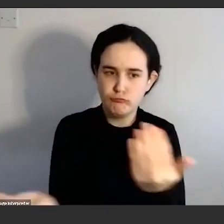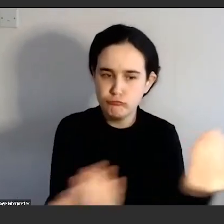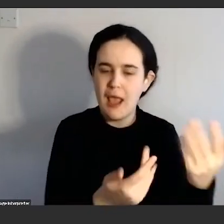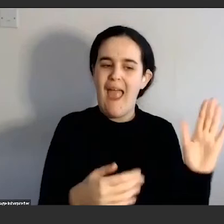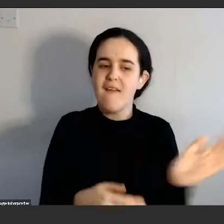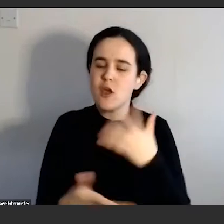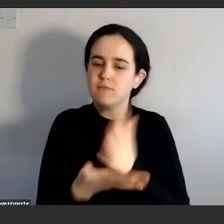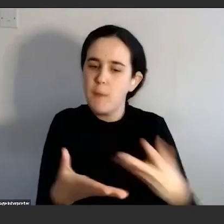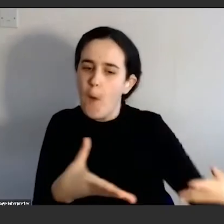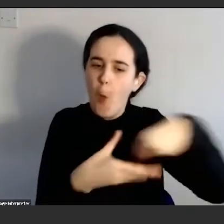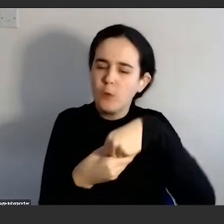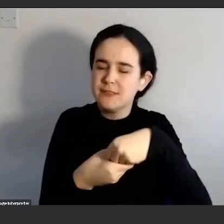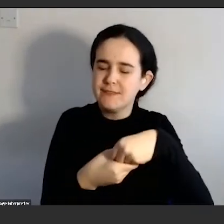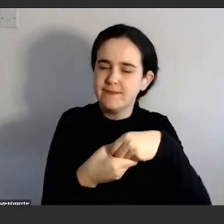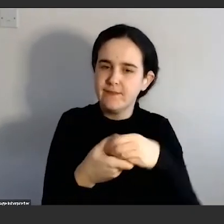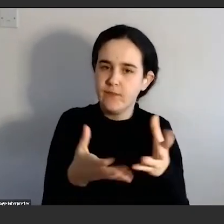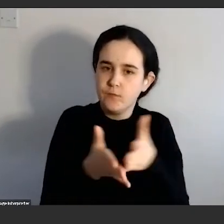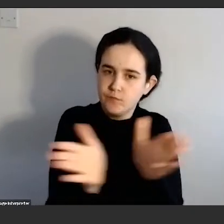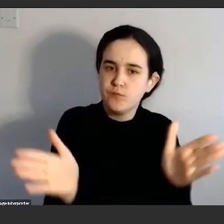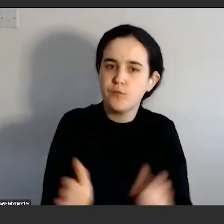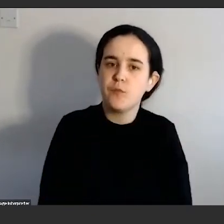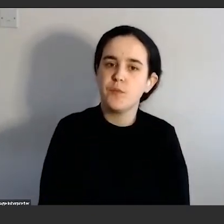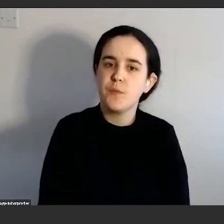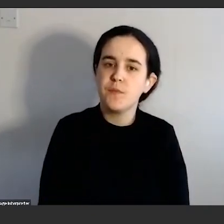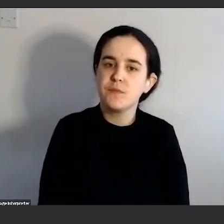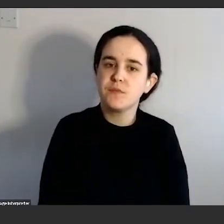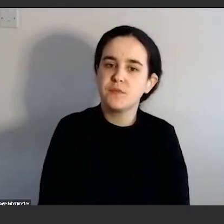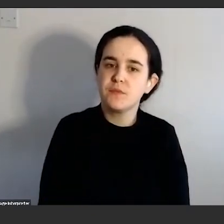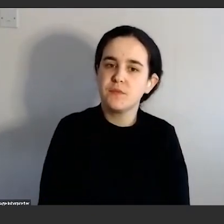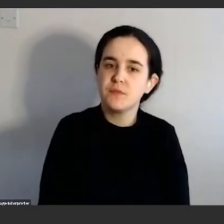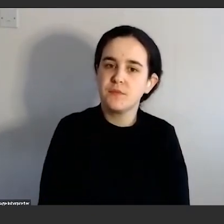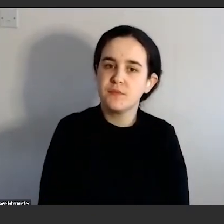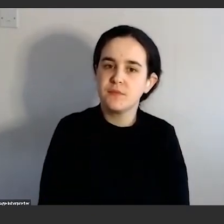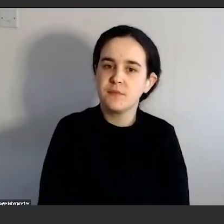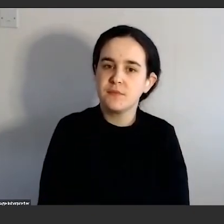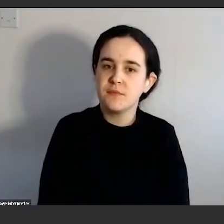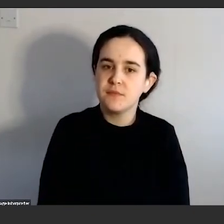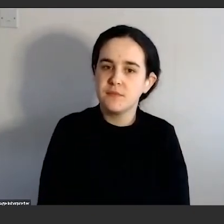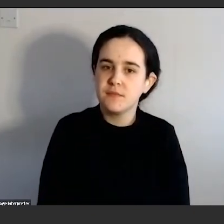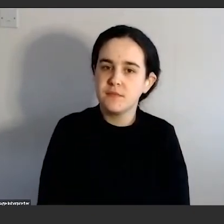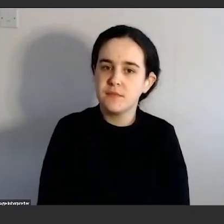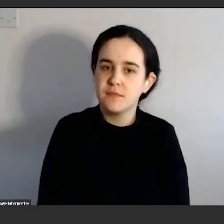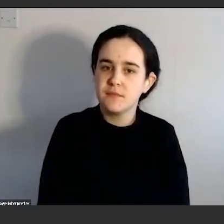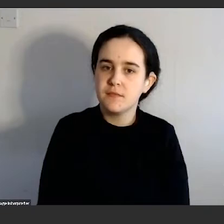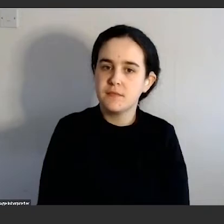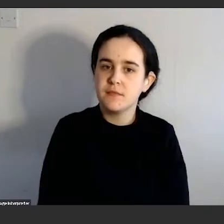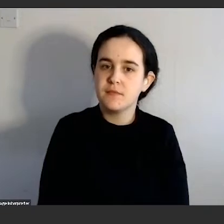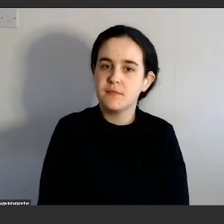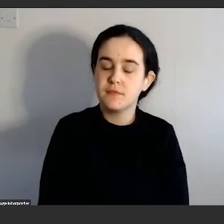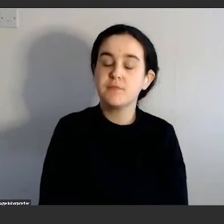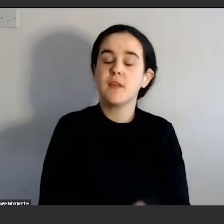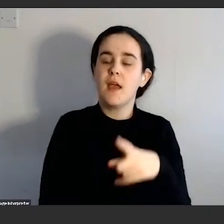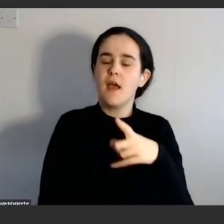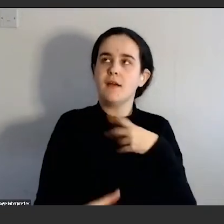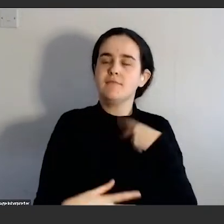curious about the reaction when people, first of all, see you on stage. So there's that moment, and then a